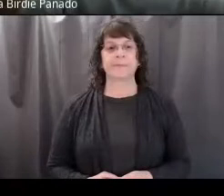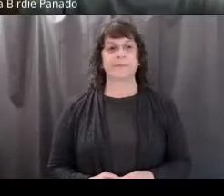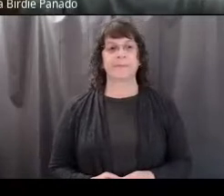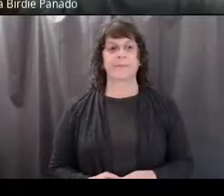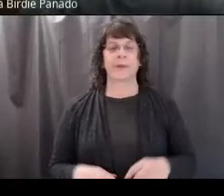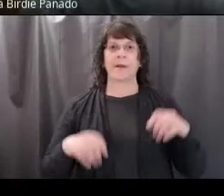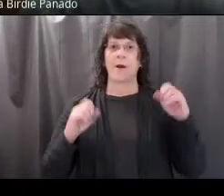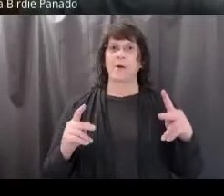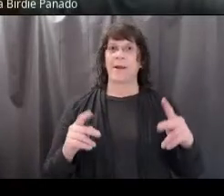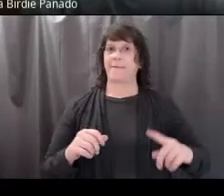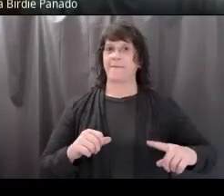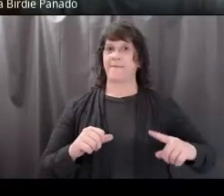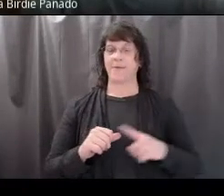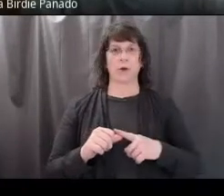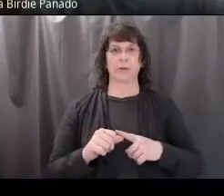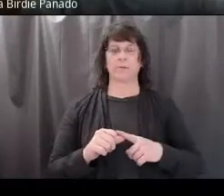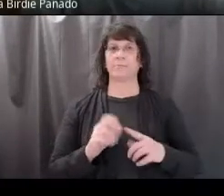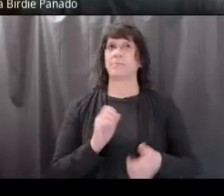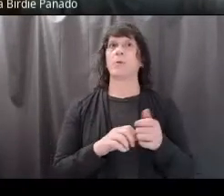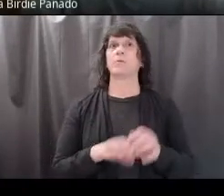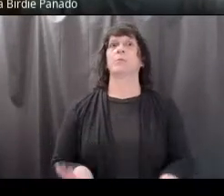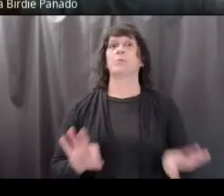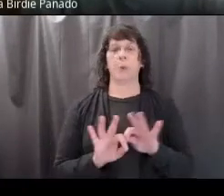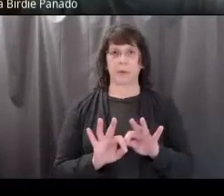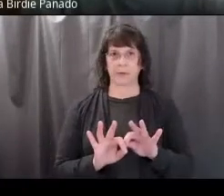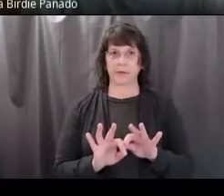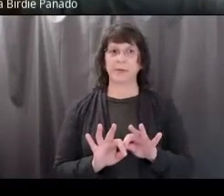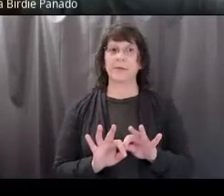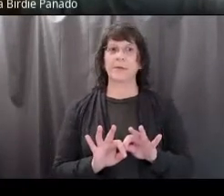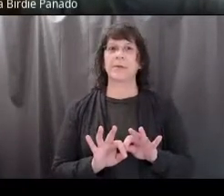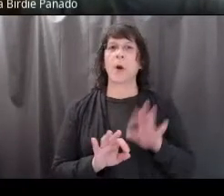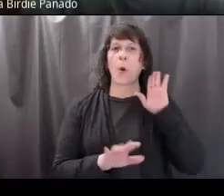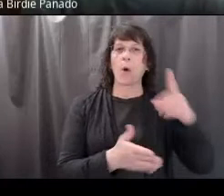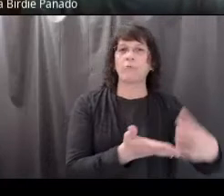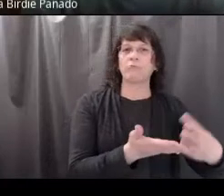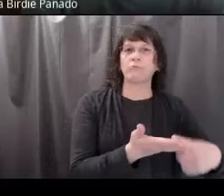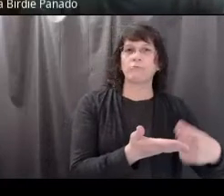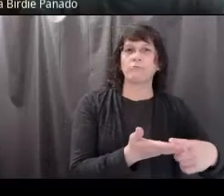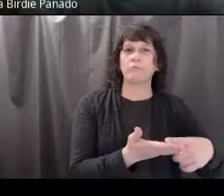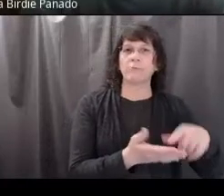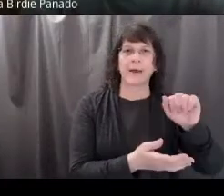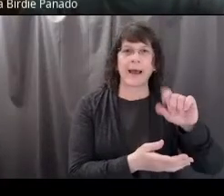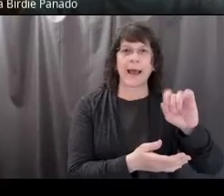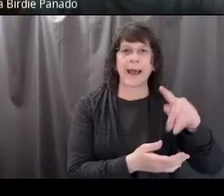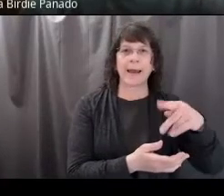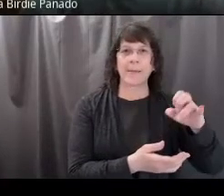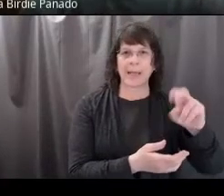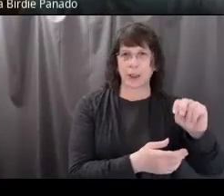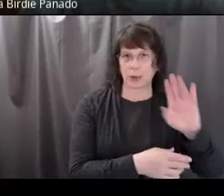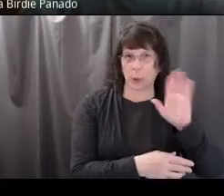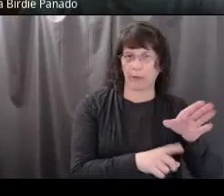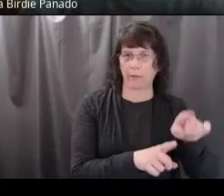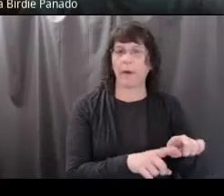All right, so first and foremost, before we jump into what exactly adaptation is